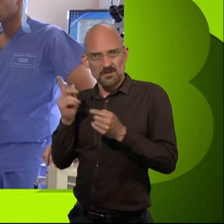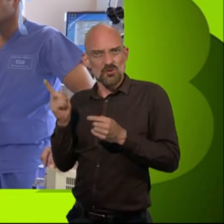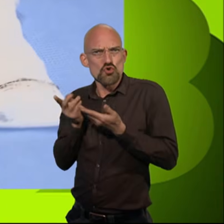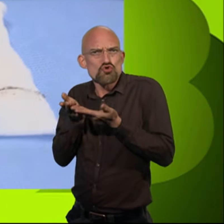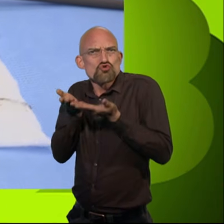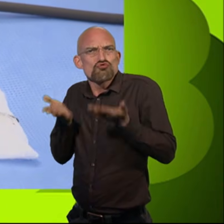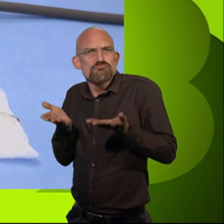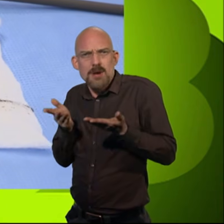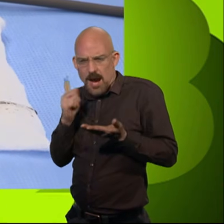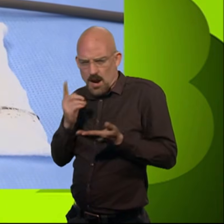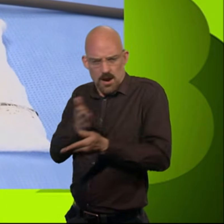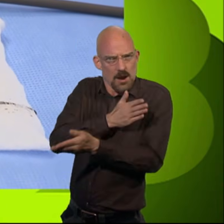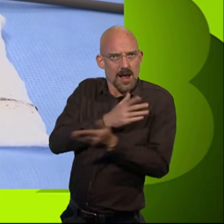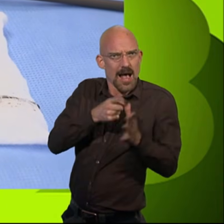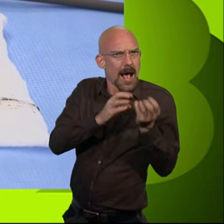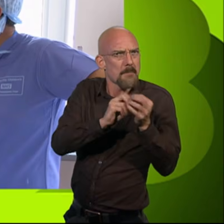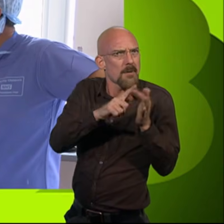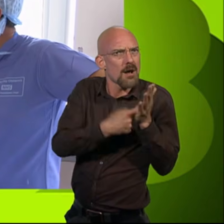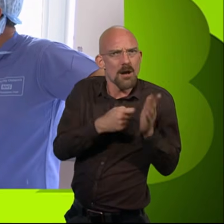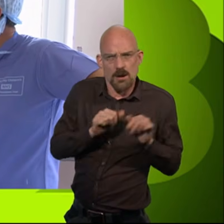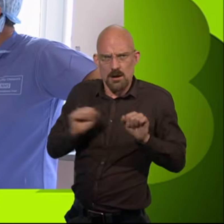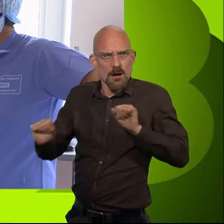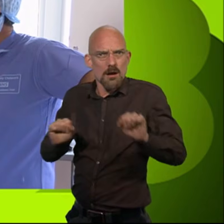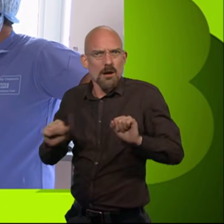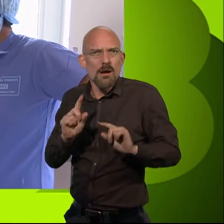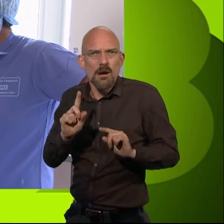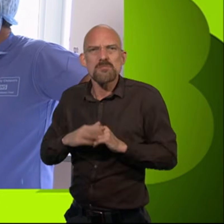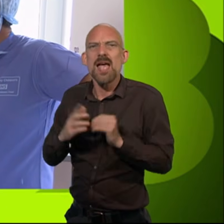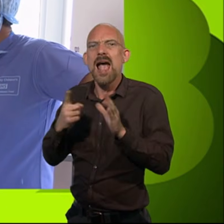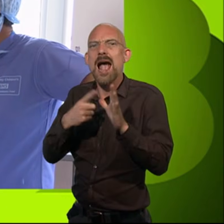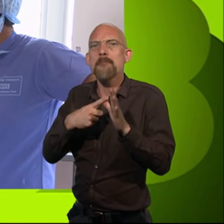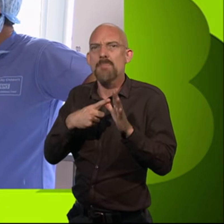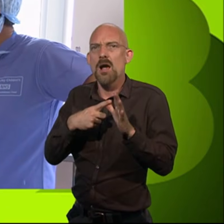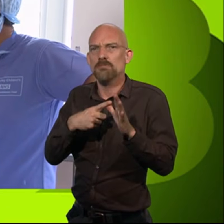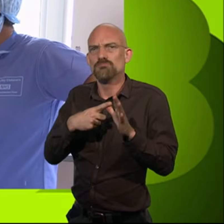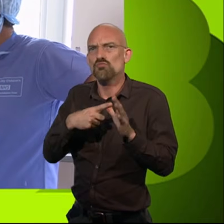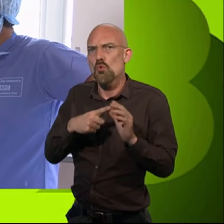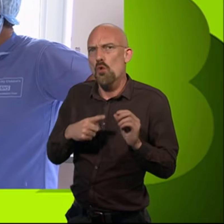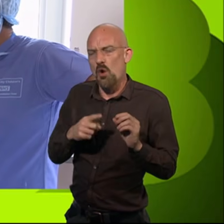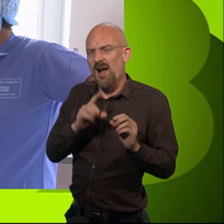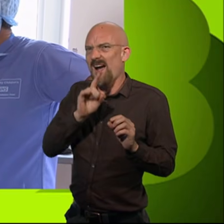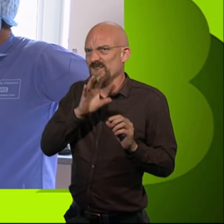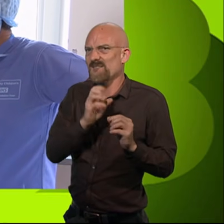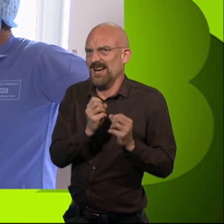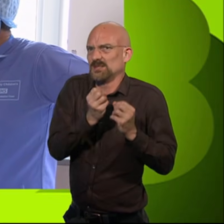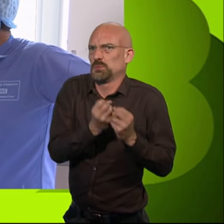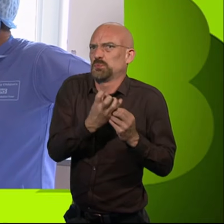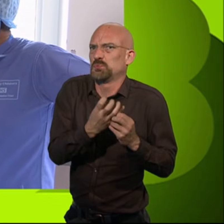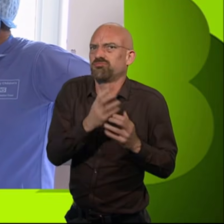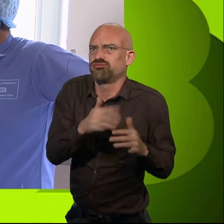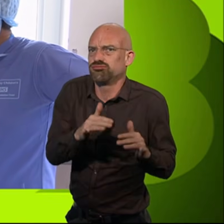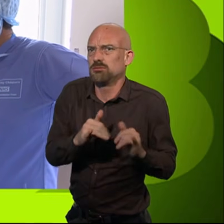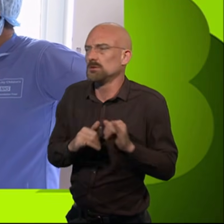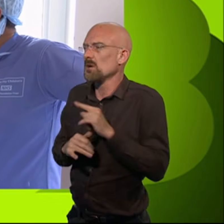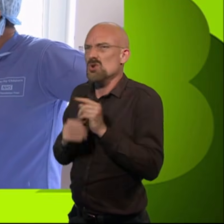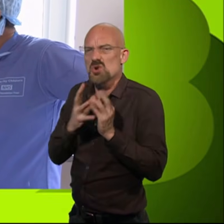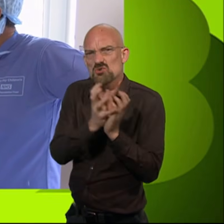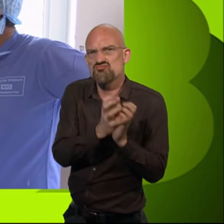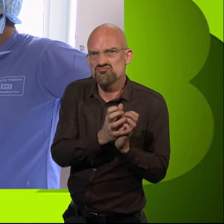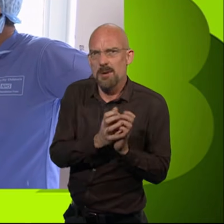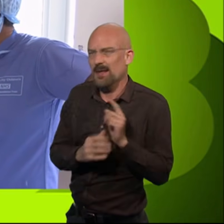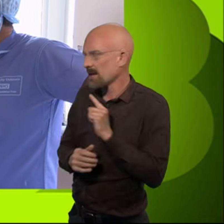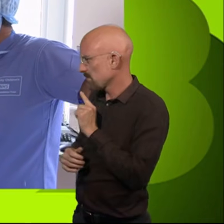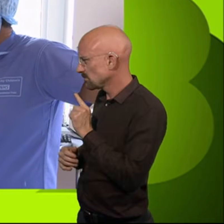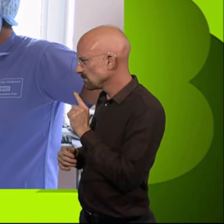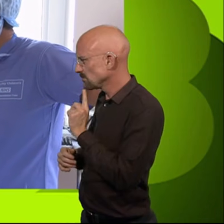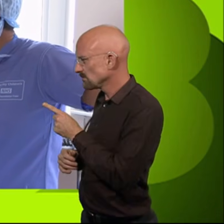compare to the ones we saw from Amber? I think Amber's tonsils looked sort of fairly infected and almost crumbly. And yeah, crumbly